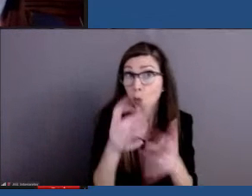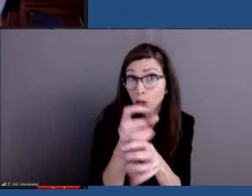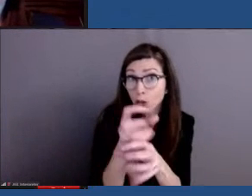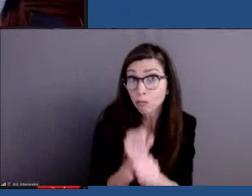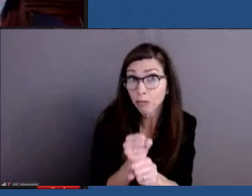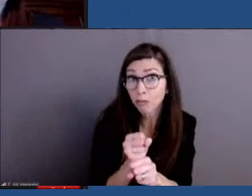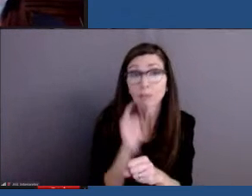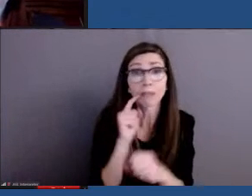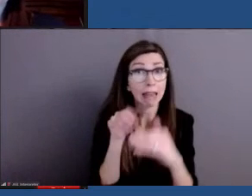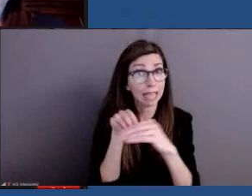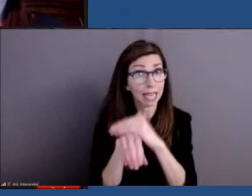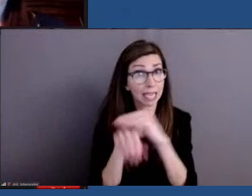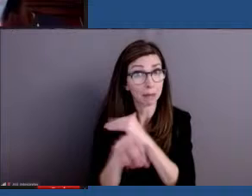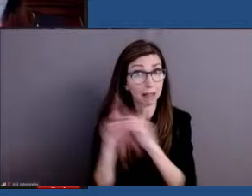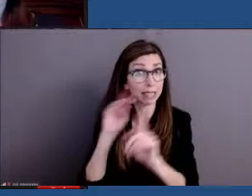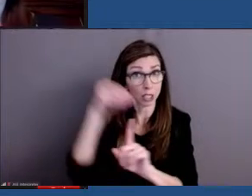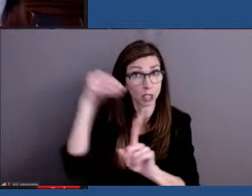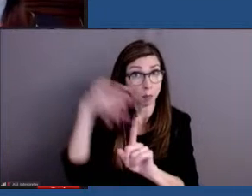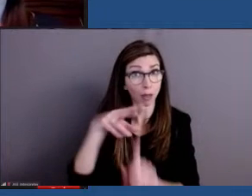Spotlight, you can visit